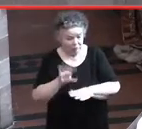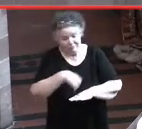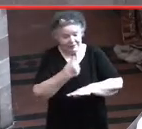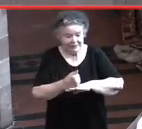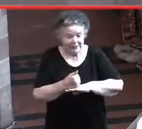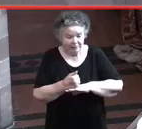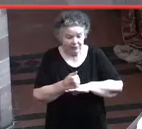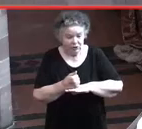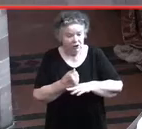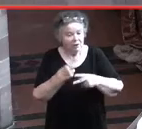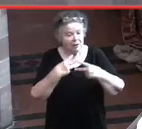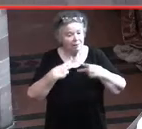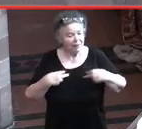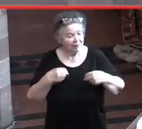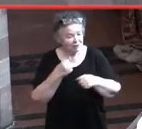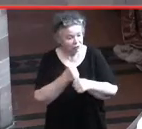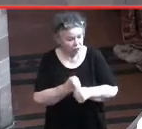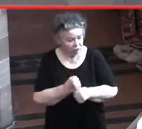whole Methodist Church.